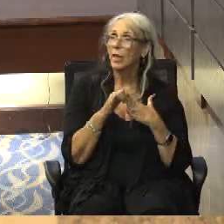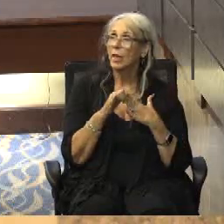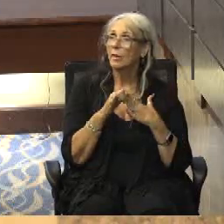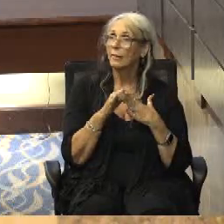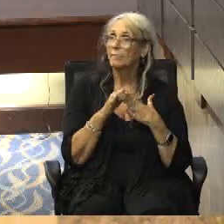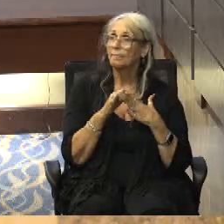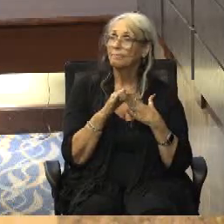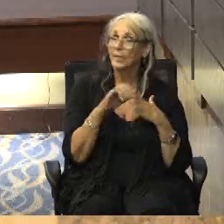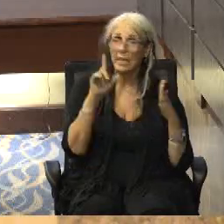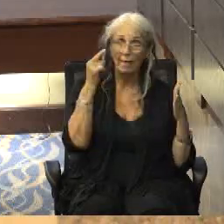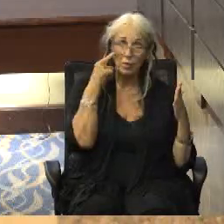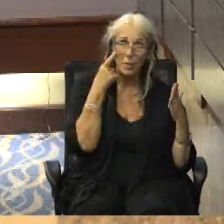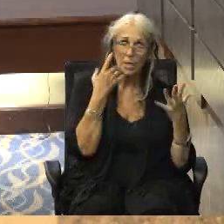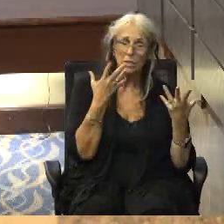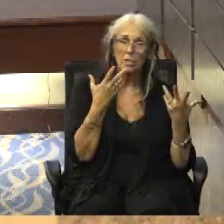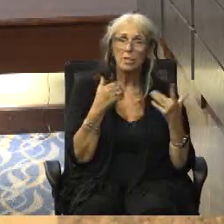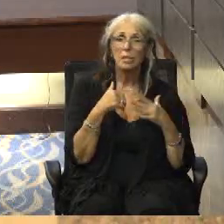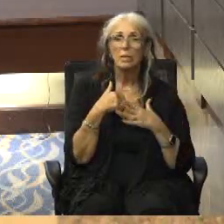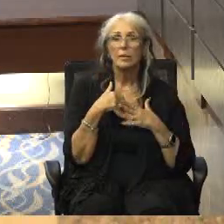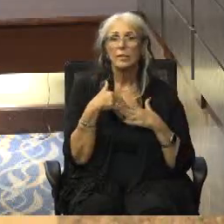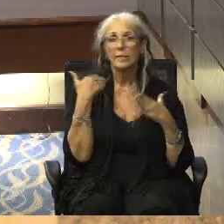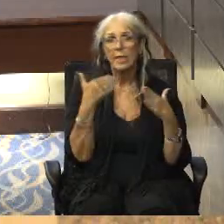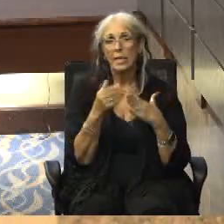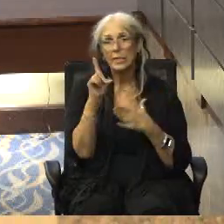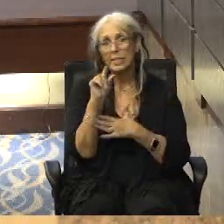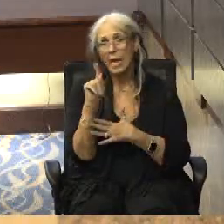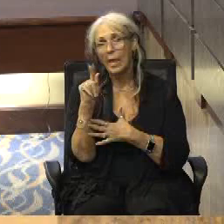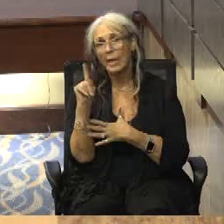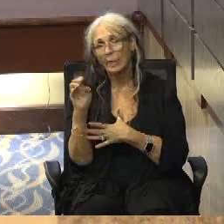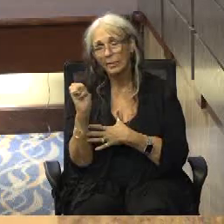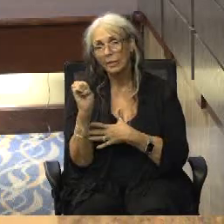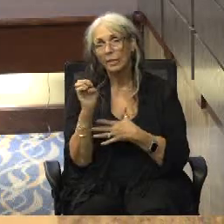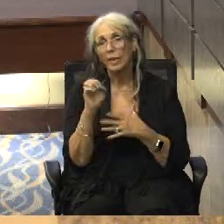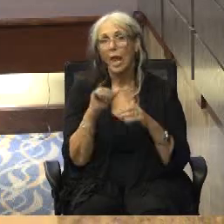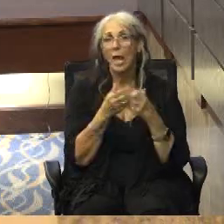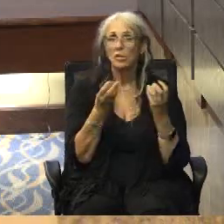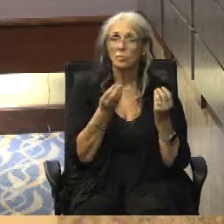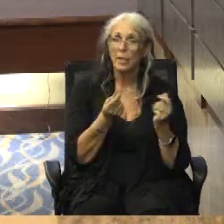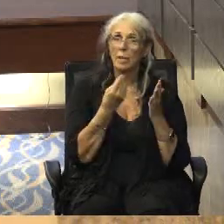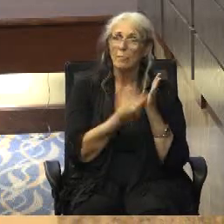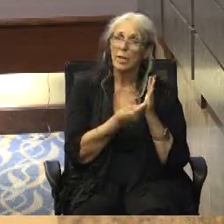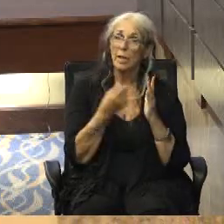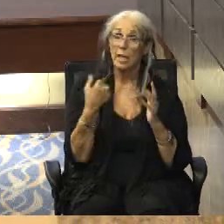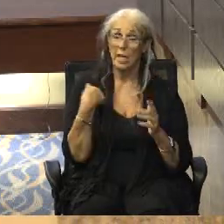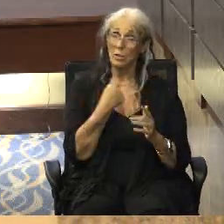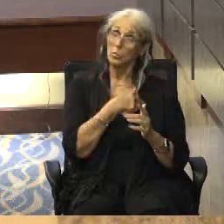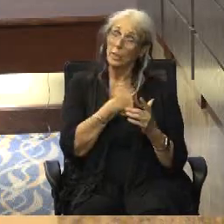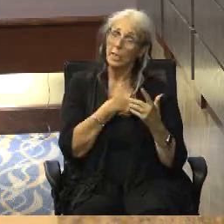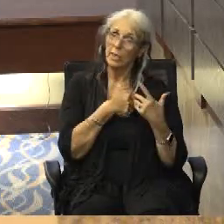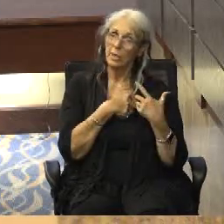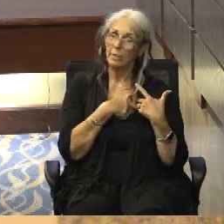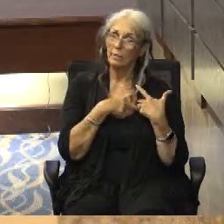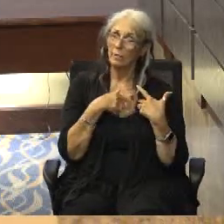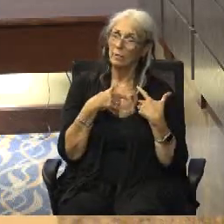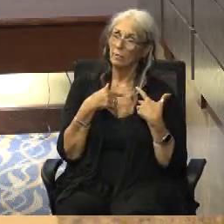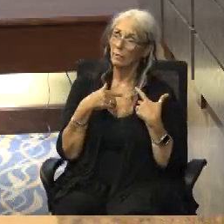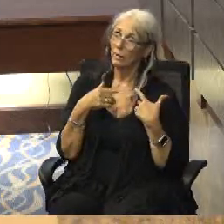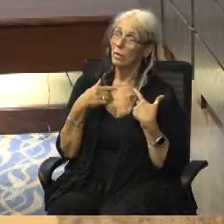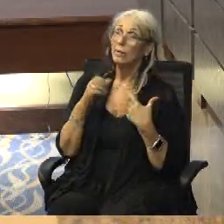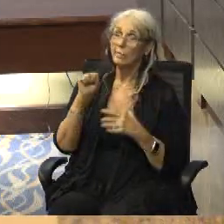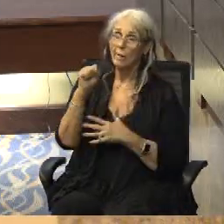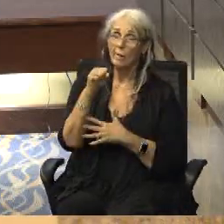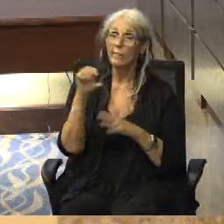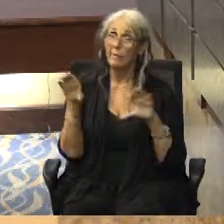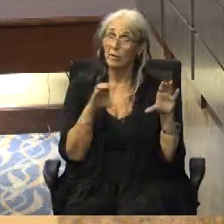getting up against this end date and not having it spent. So we definitely, as the mayor mentioned. They have said they have done